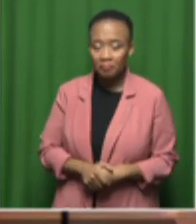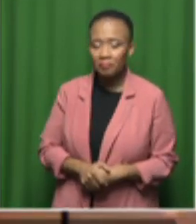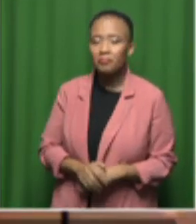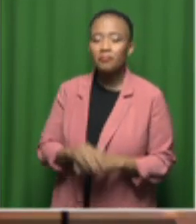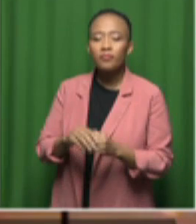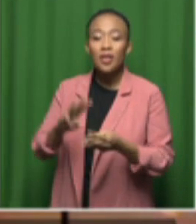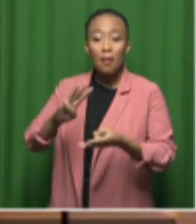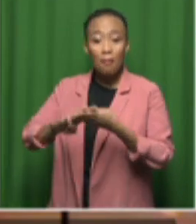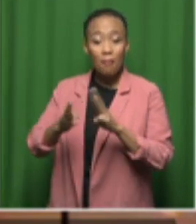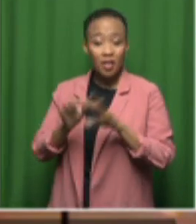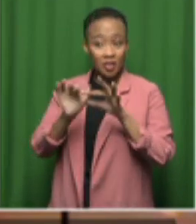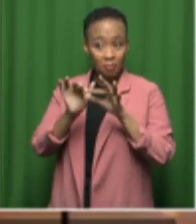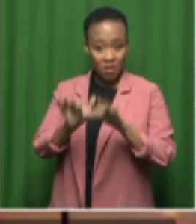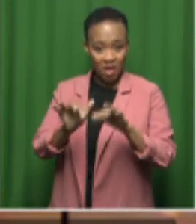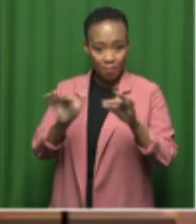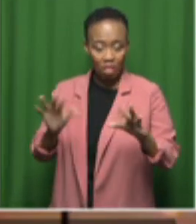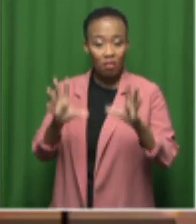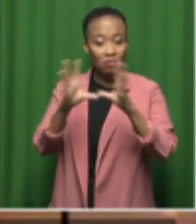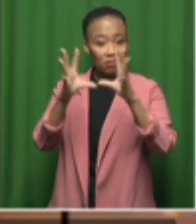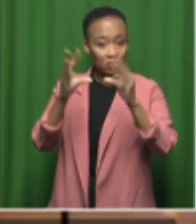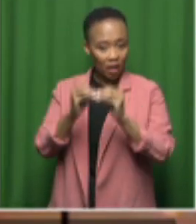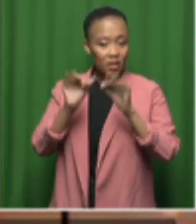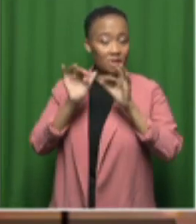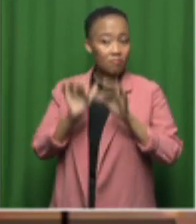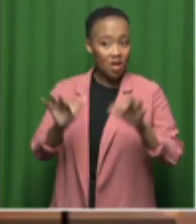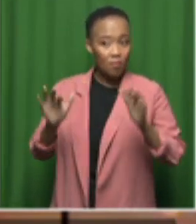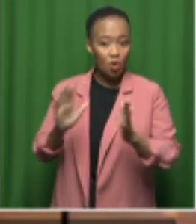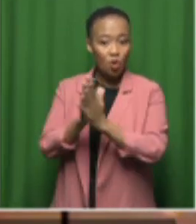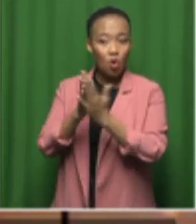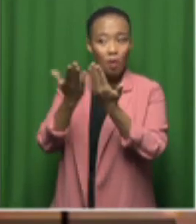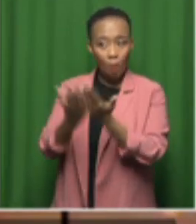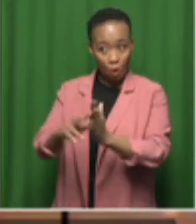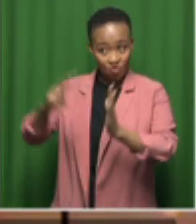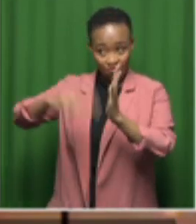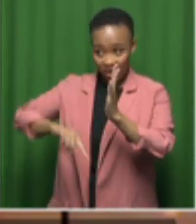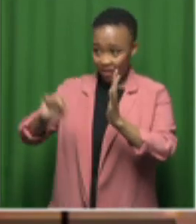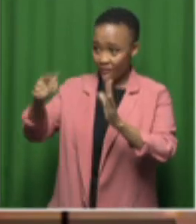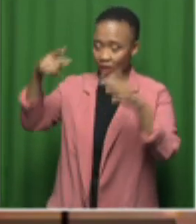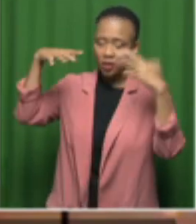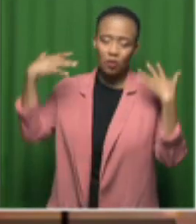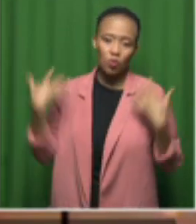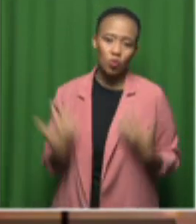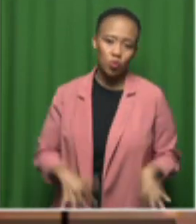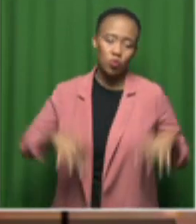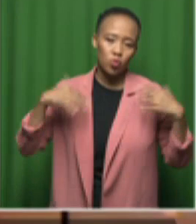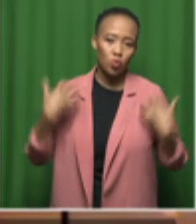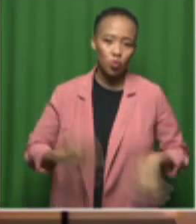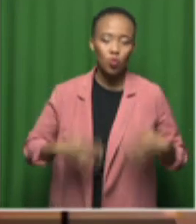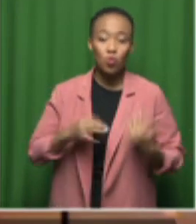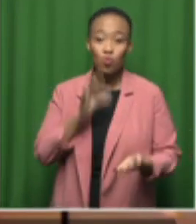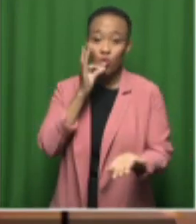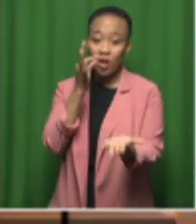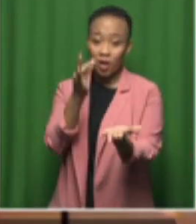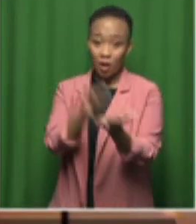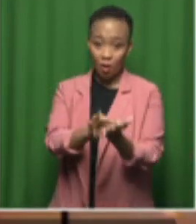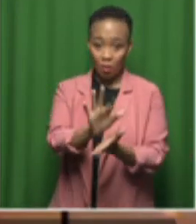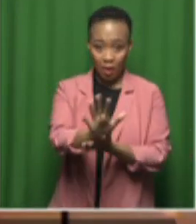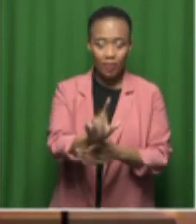and statisticians who've read that book and they highly recommend it. I've also had teachers